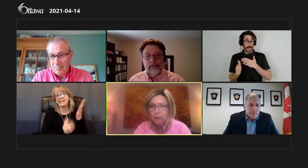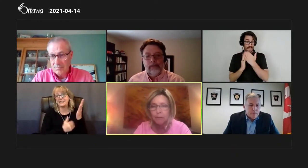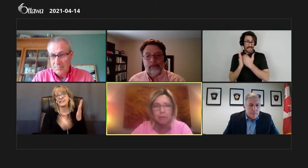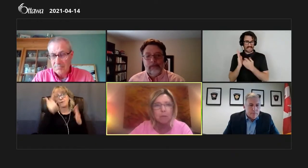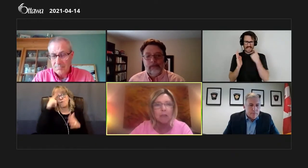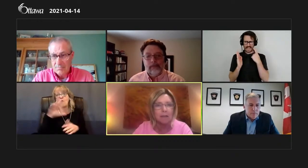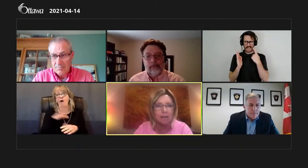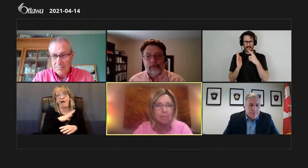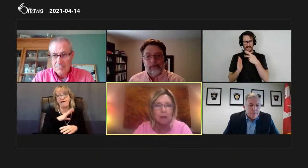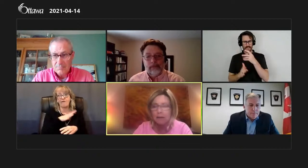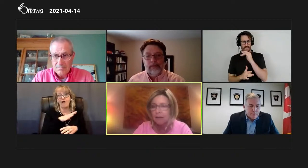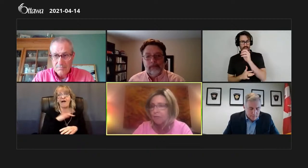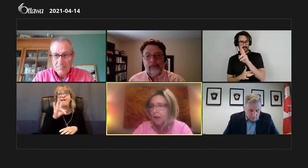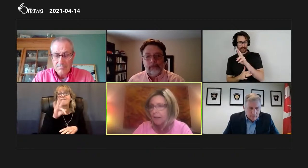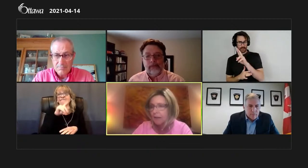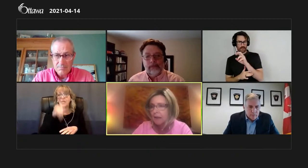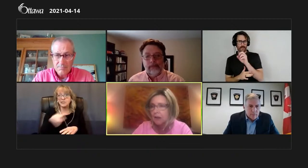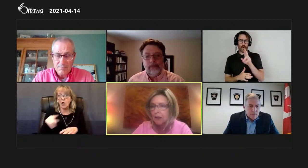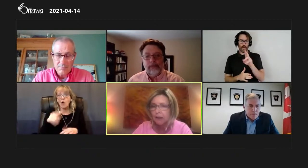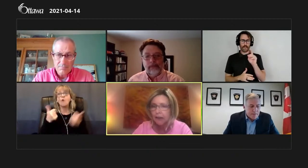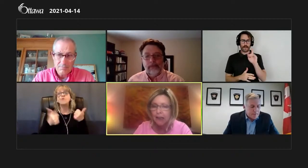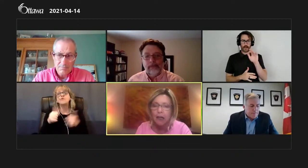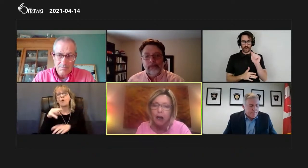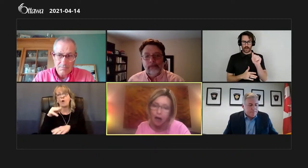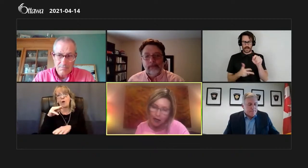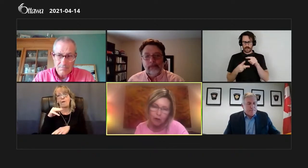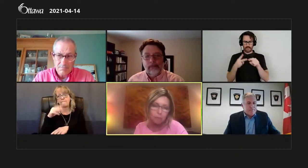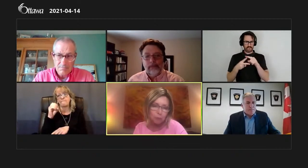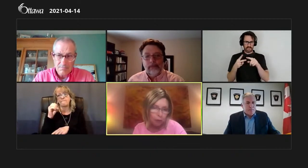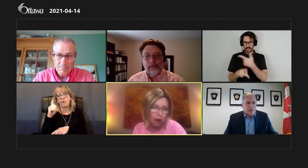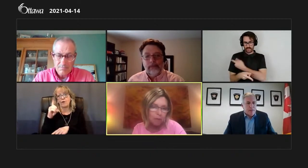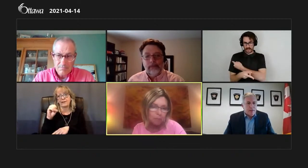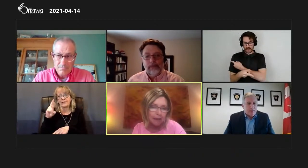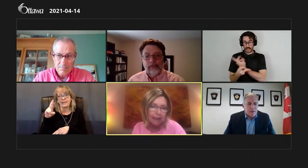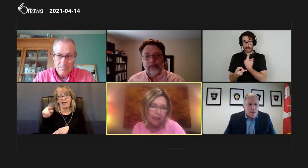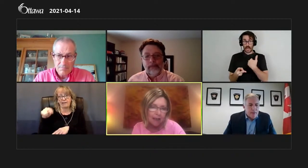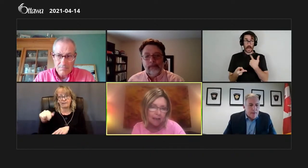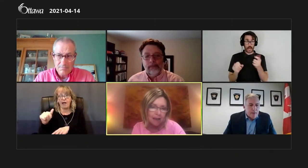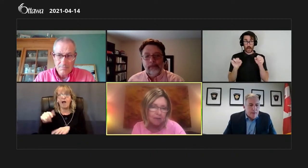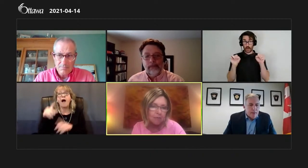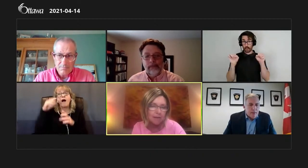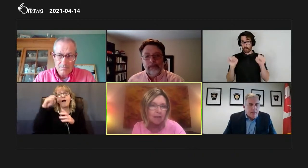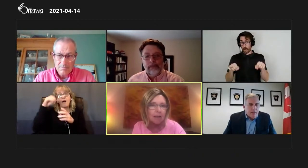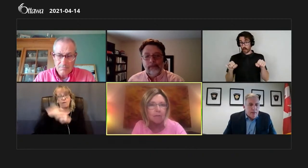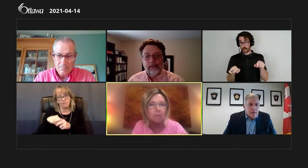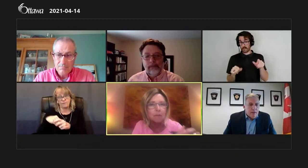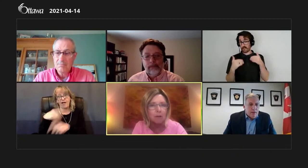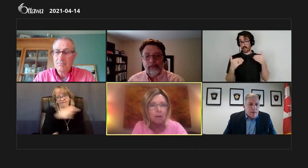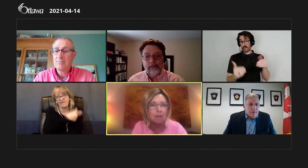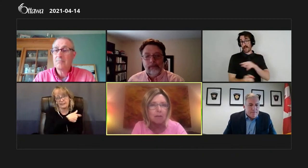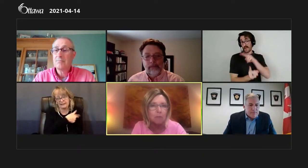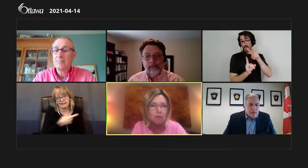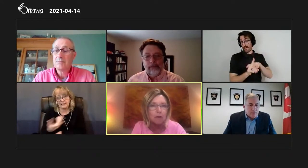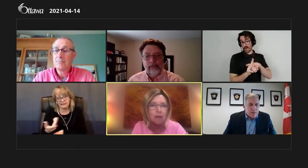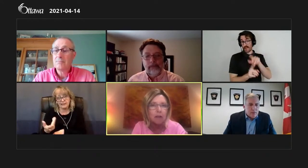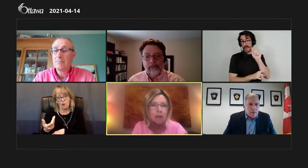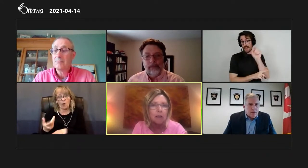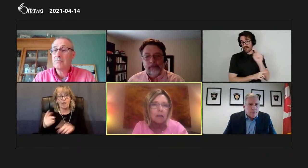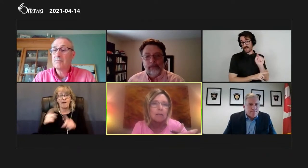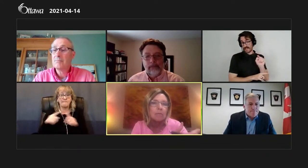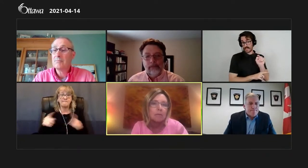Moderna through the mass vaccination clinic. I could probably get an AstraZeneca through a drugstore